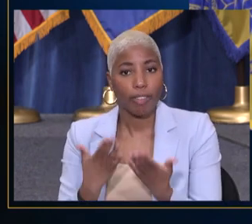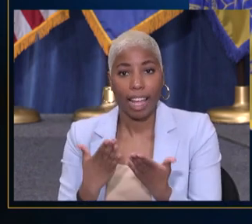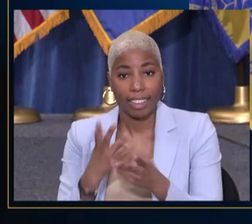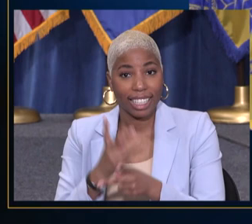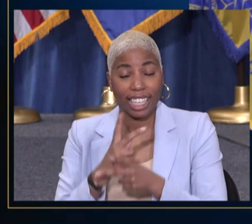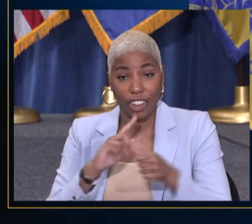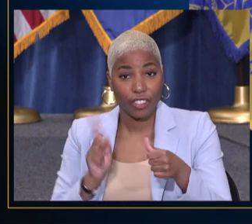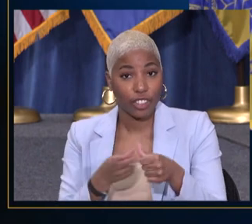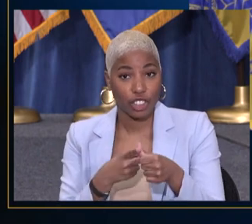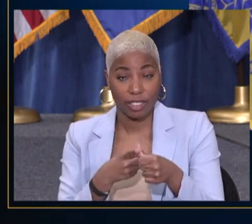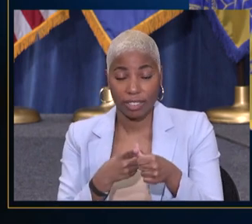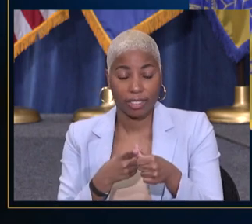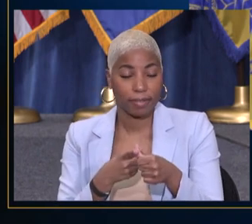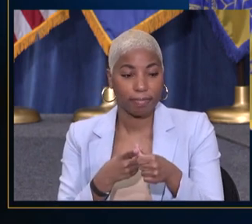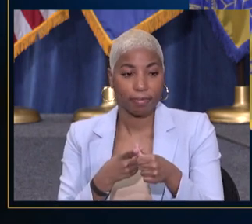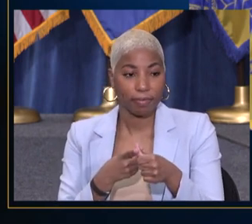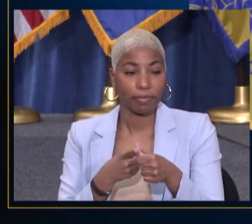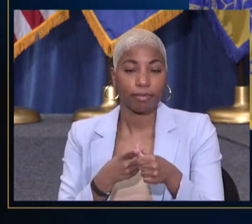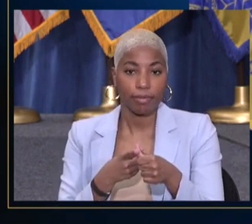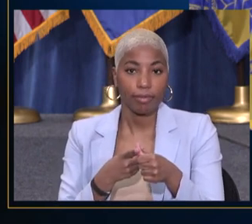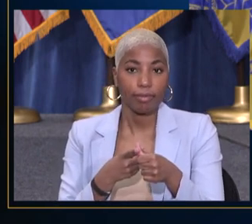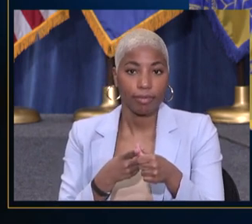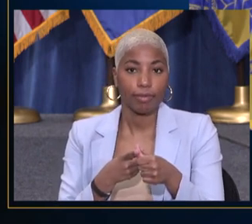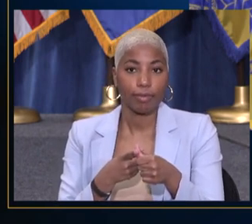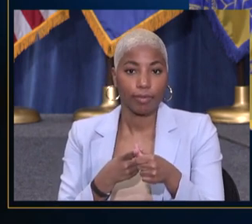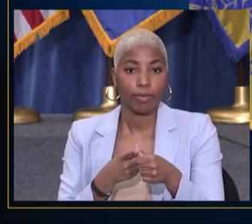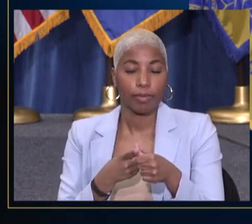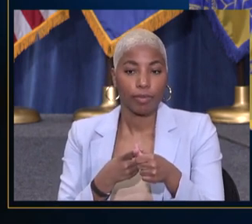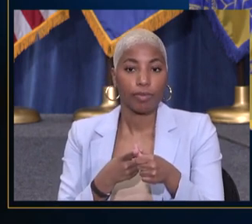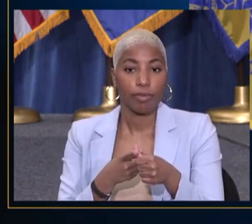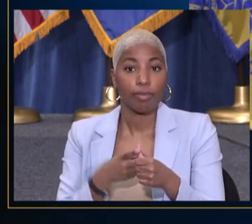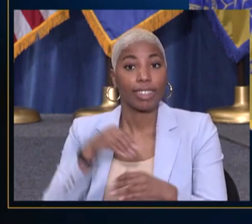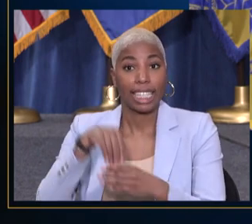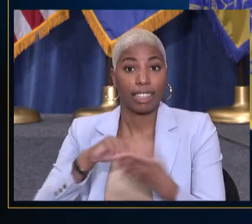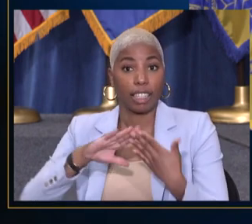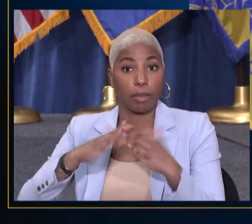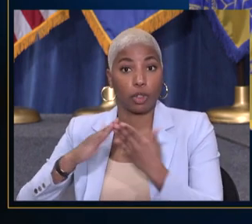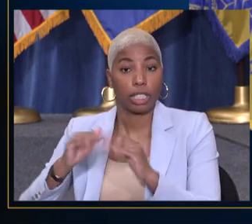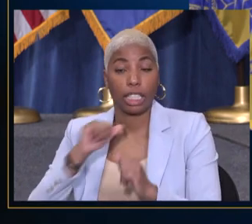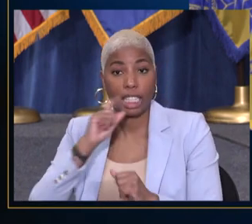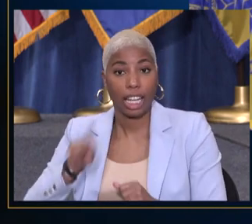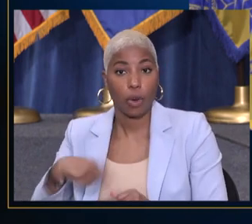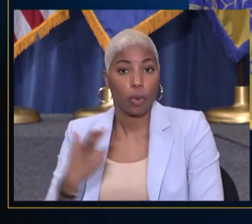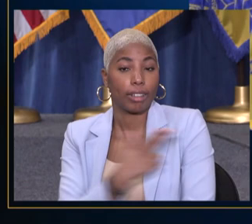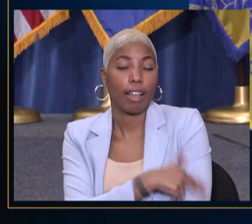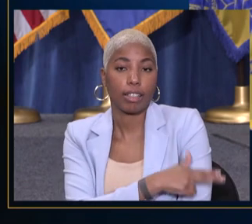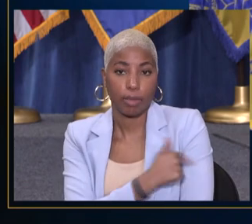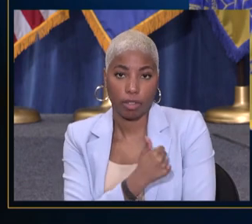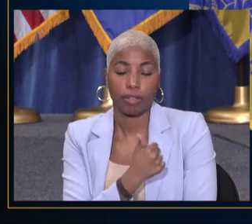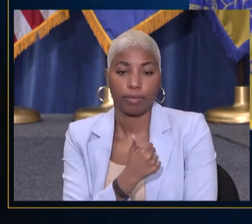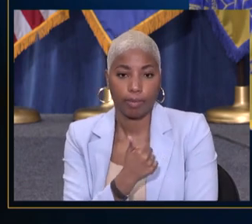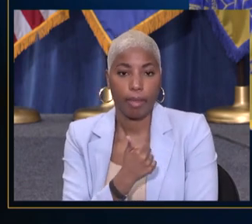front, where it's needed most, and including in the community, not just in a hospital setting,